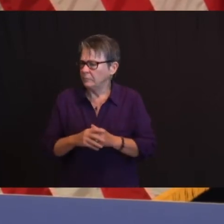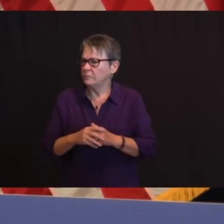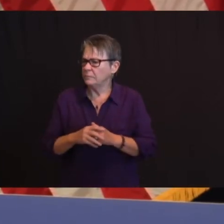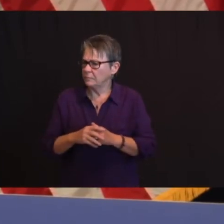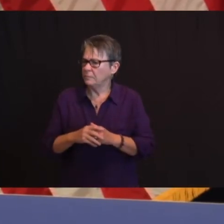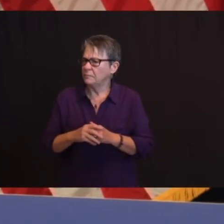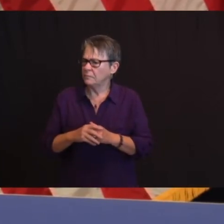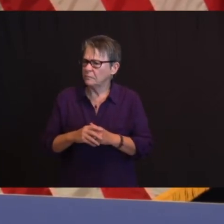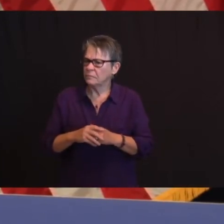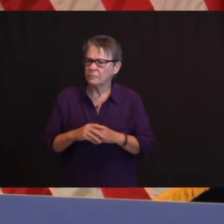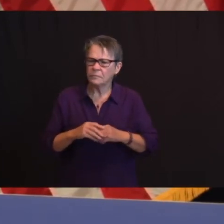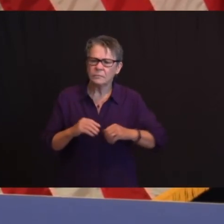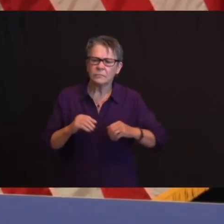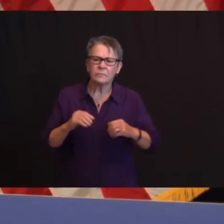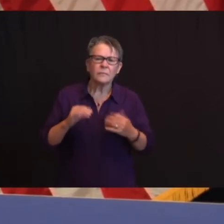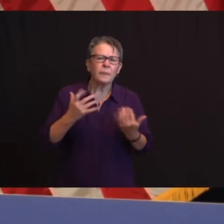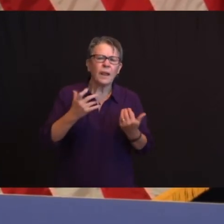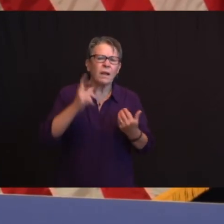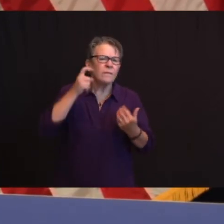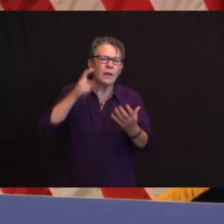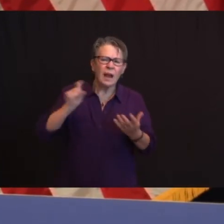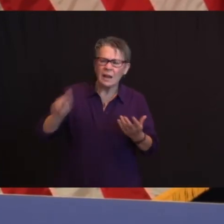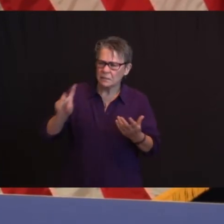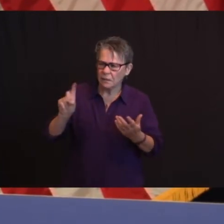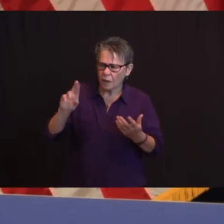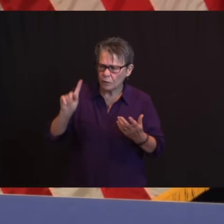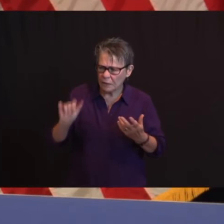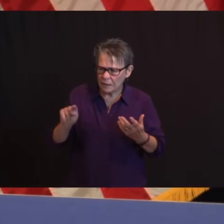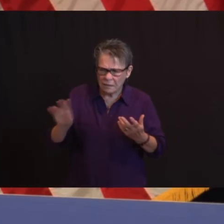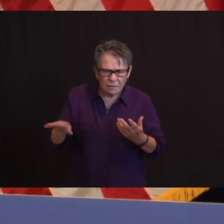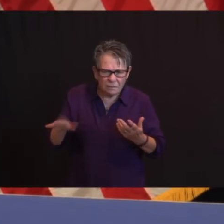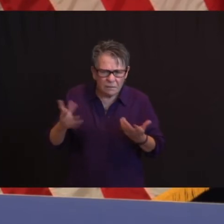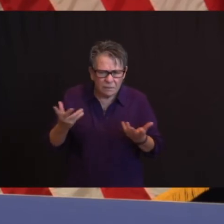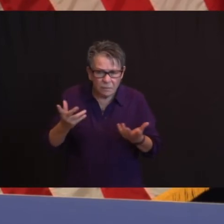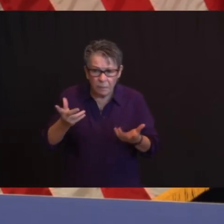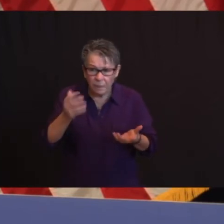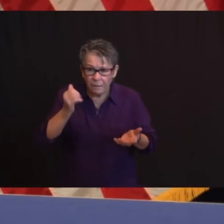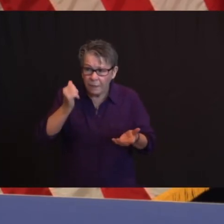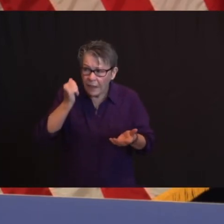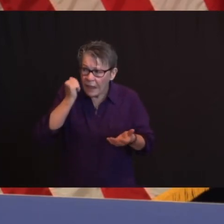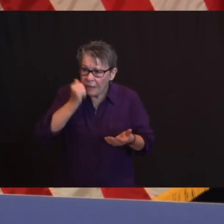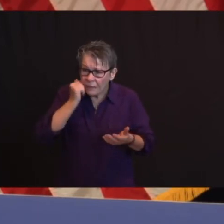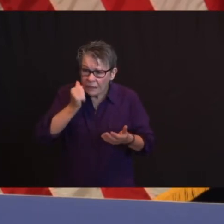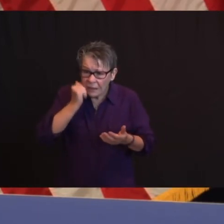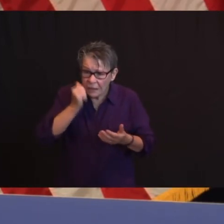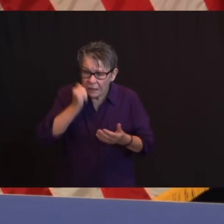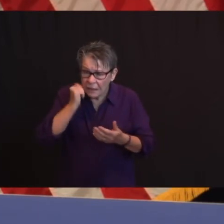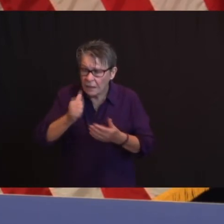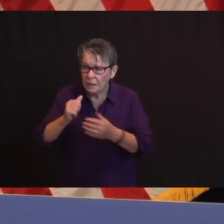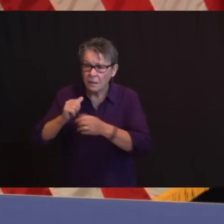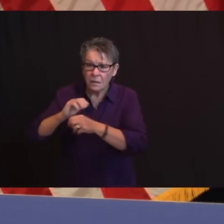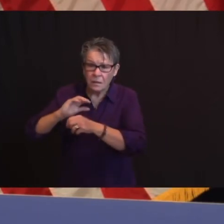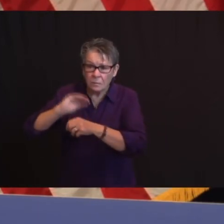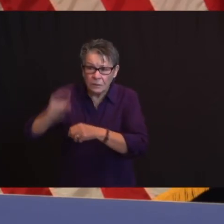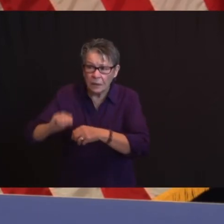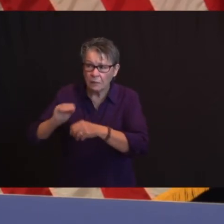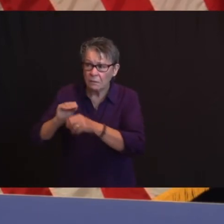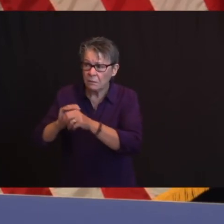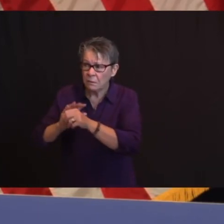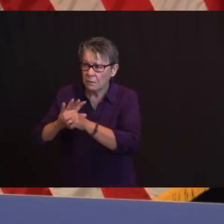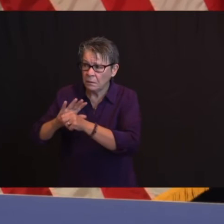Spot positivity explodes, rate of transmission creeps. Any color as to the gap there? We speak